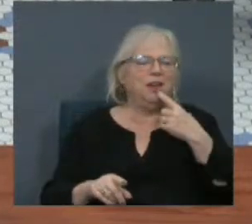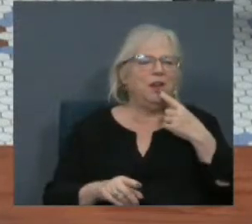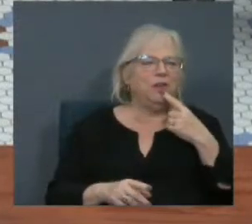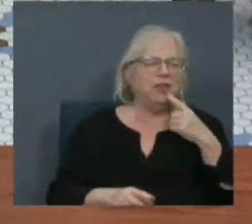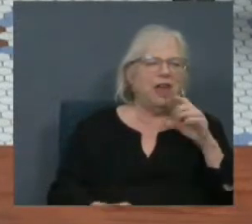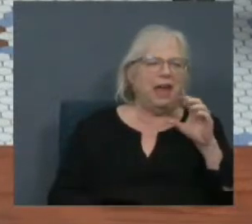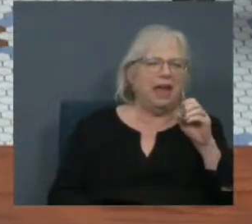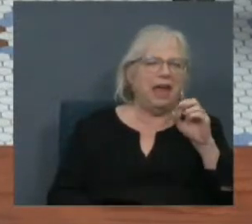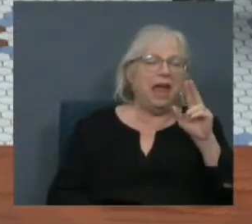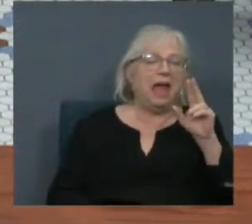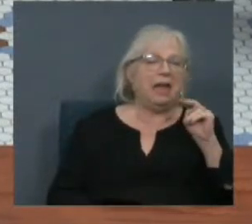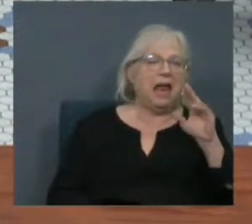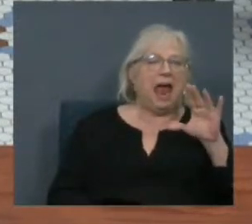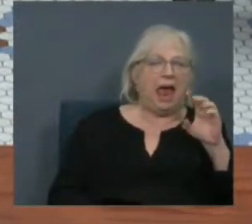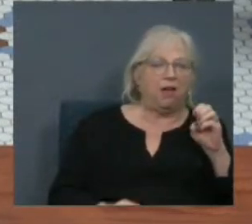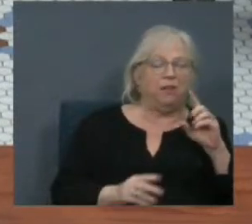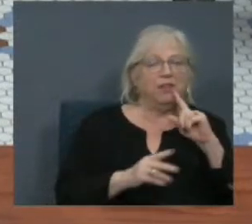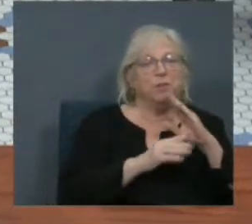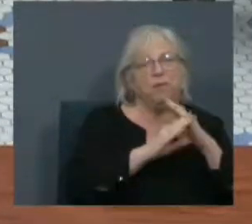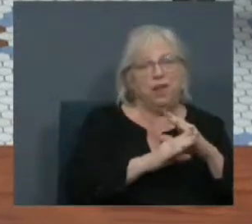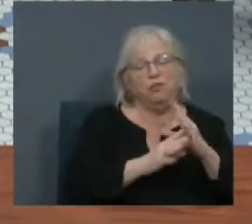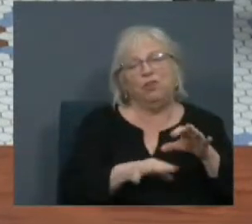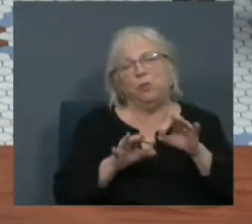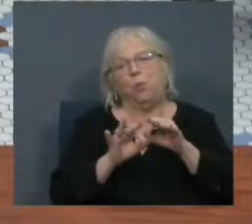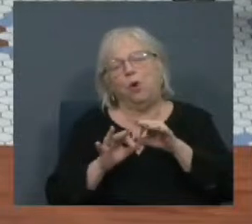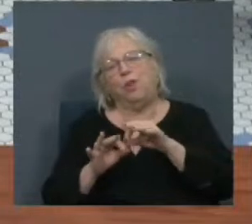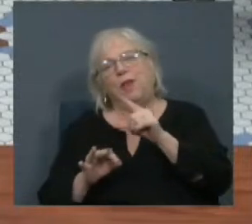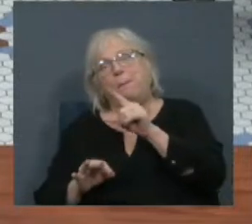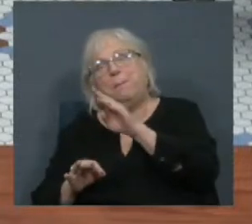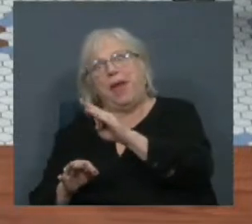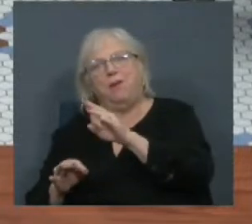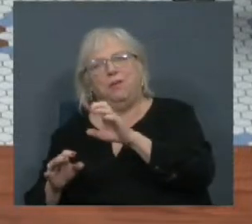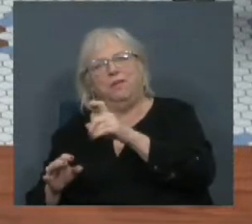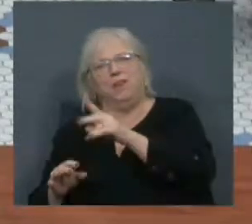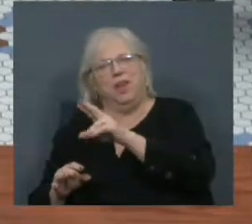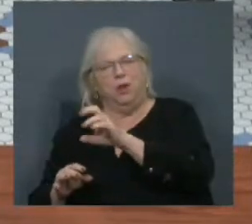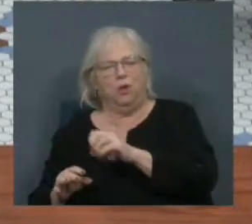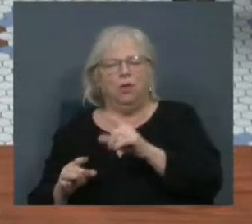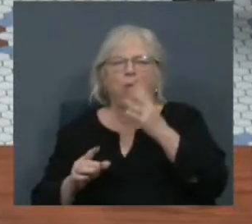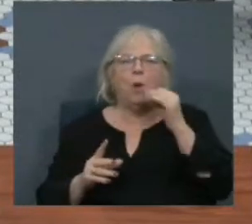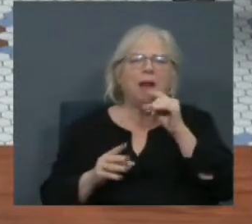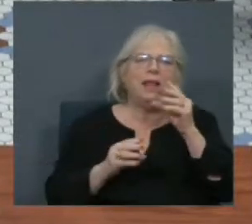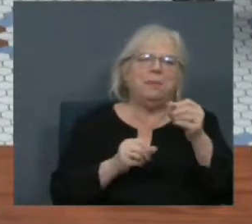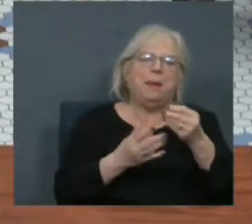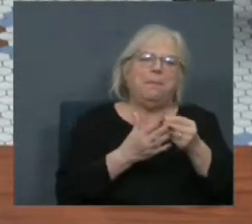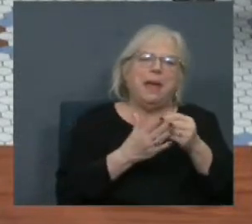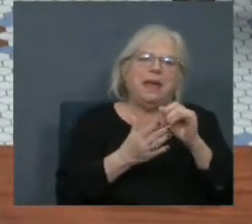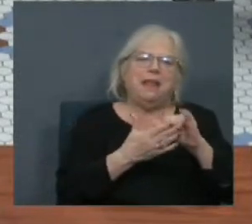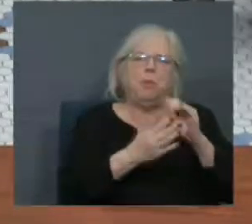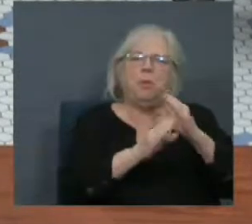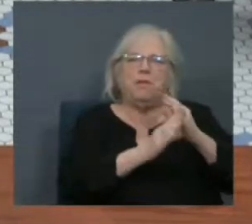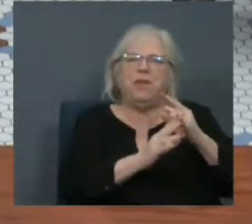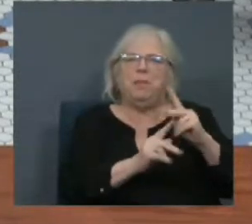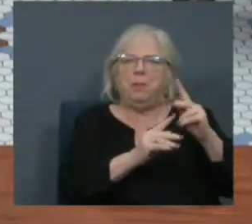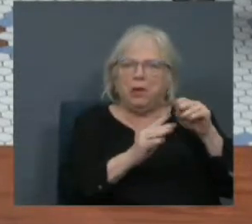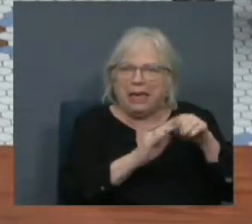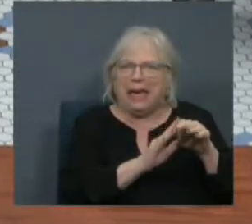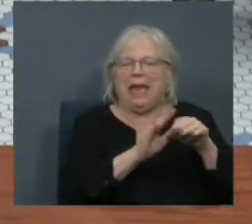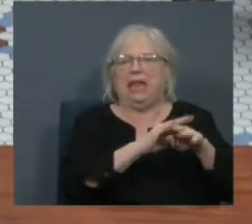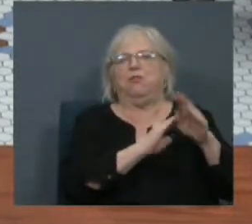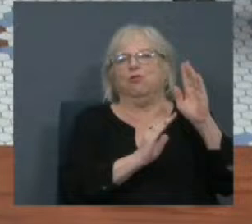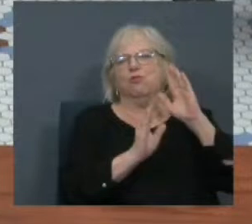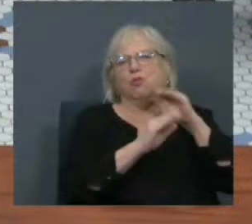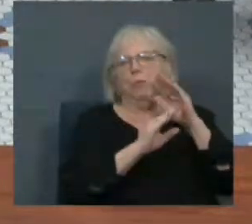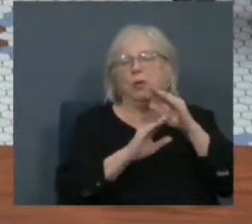of prevention is worth a pound of cure. So why not spend the money on things that are gonna keep people out of trouble instead of, trying to surveil them all the